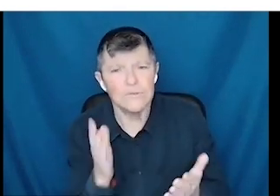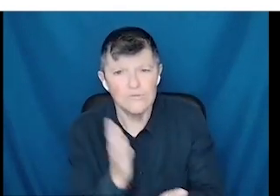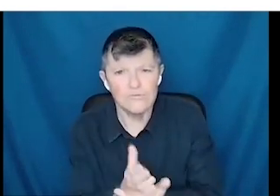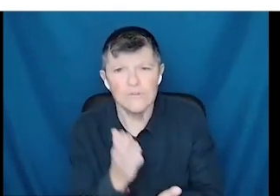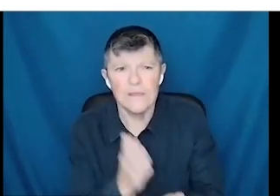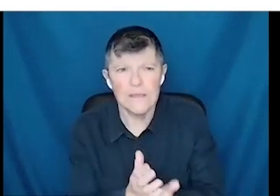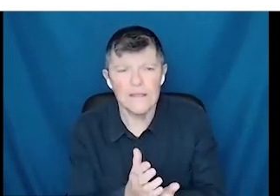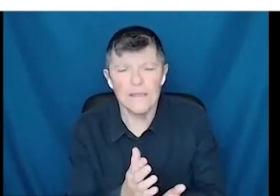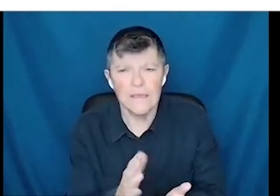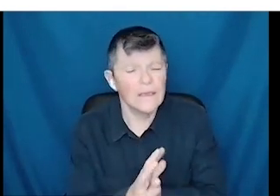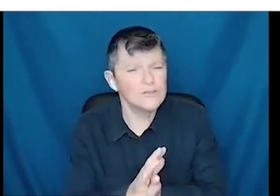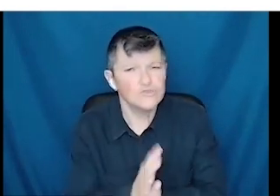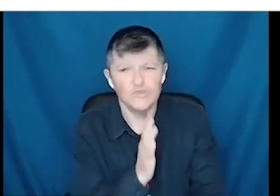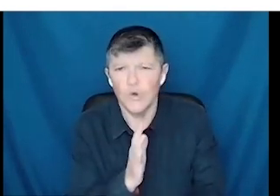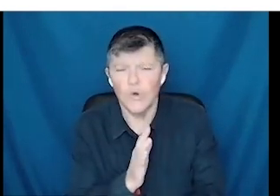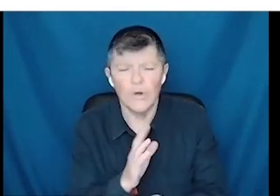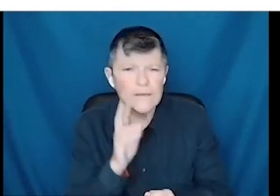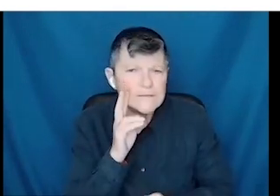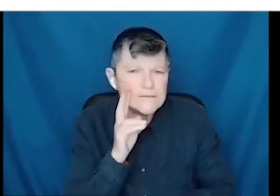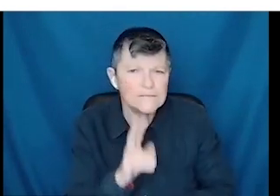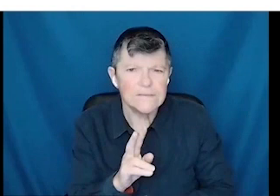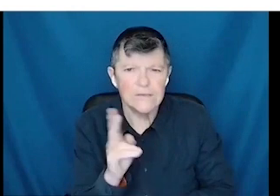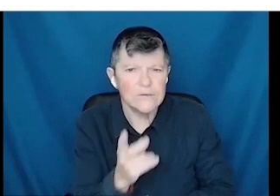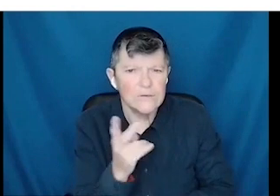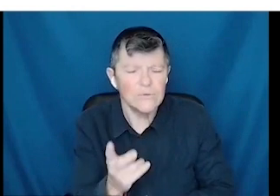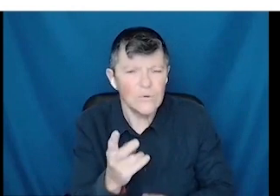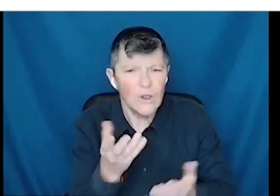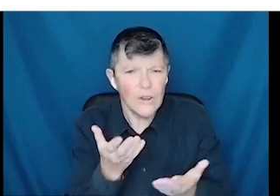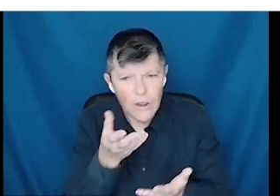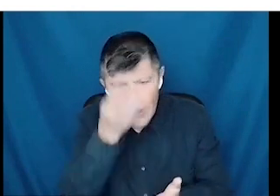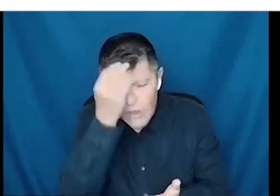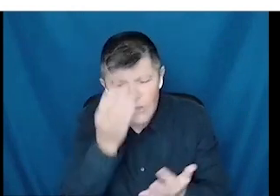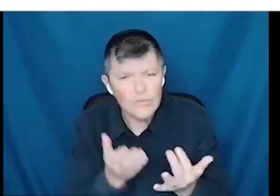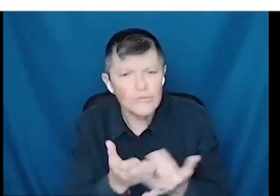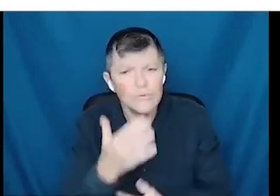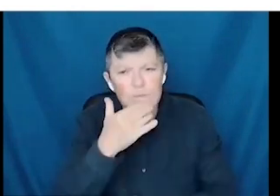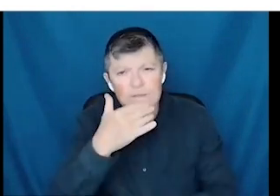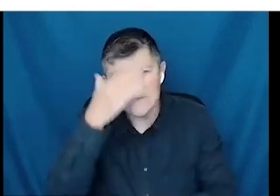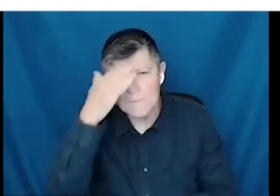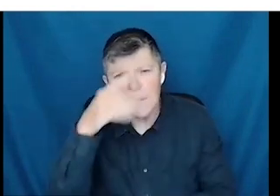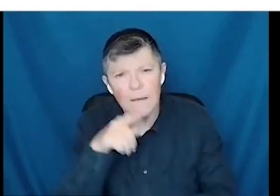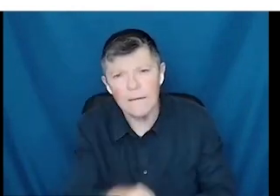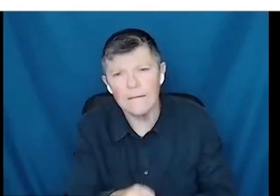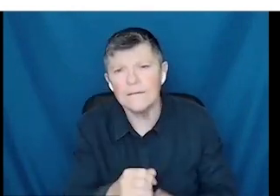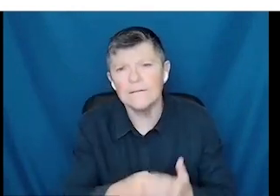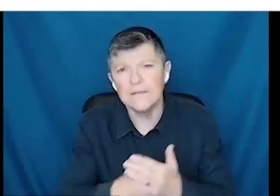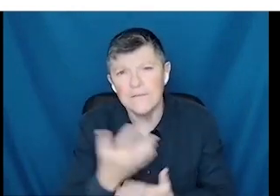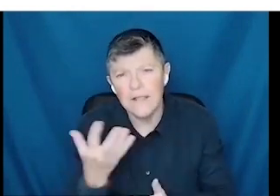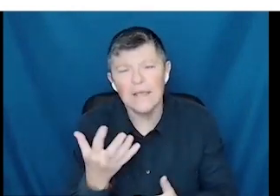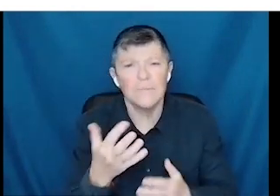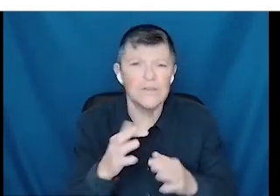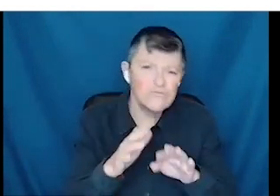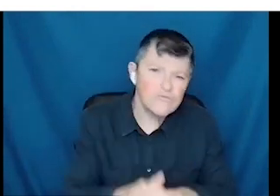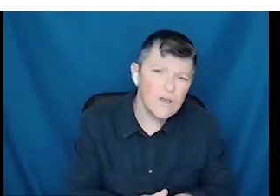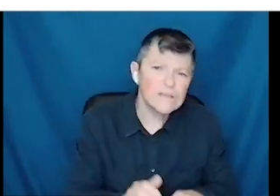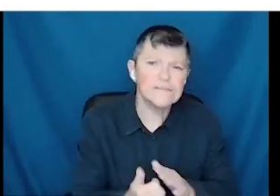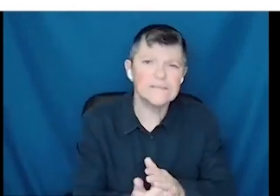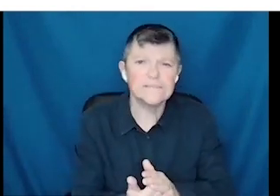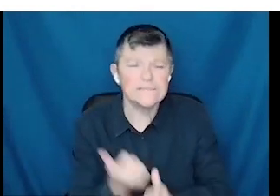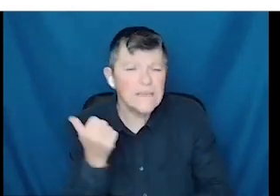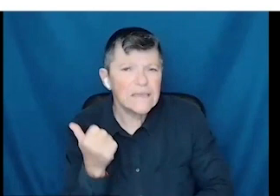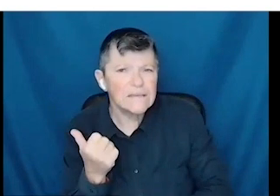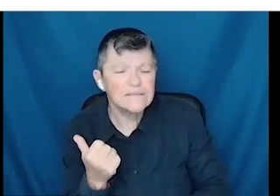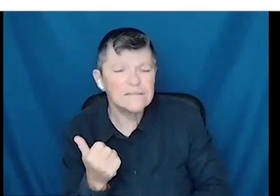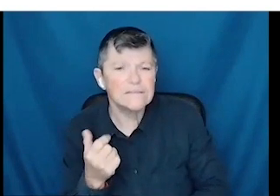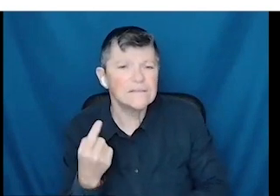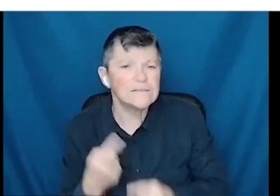a joy seeing you learn over the summer and developing these writing skills, and suddenly see how you kicked